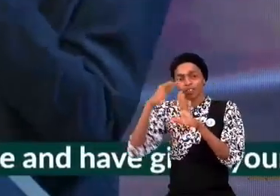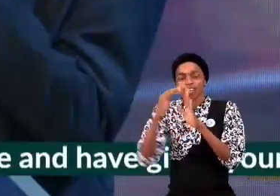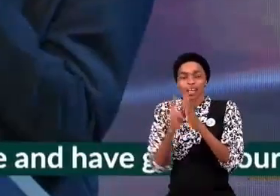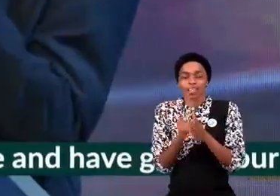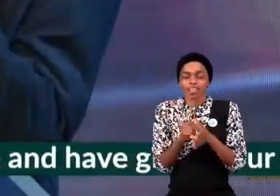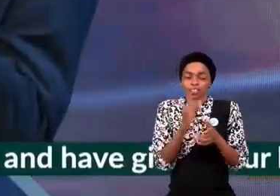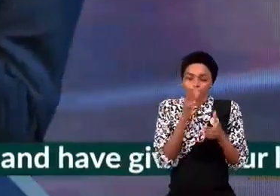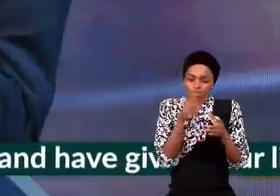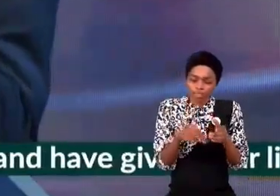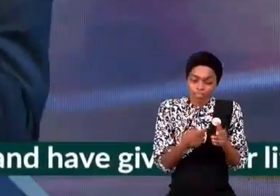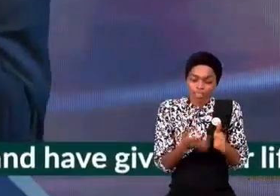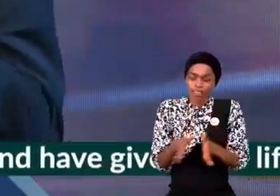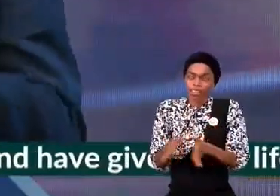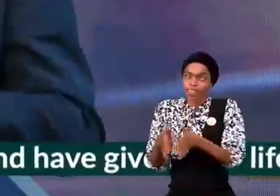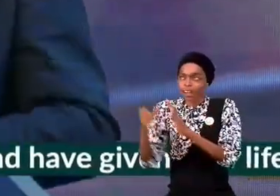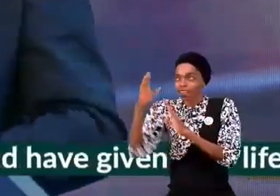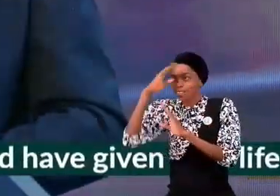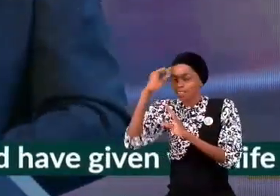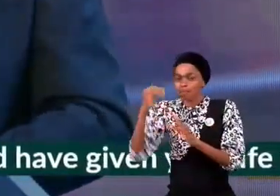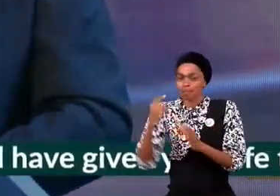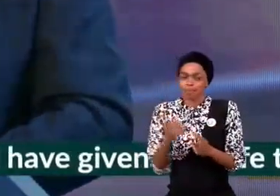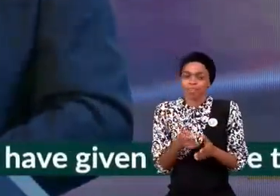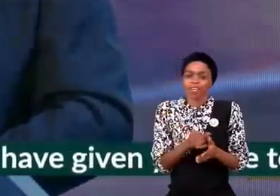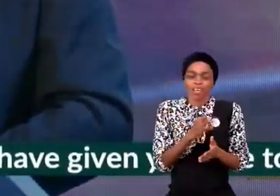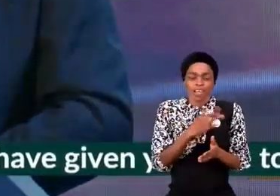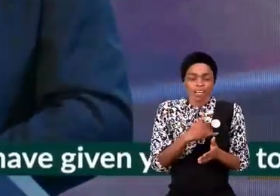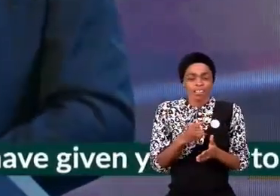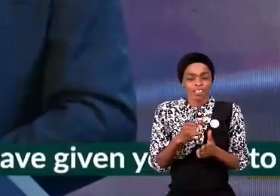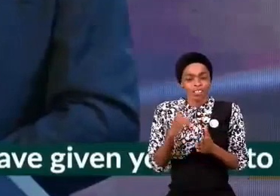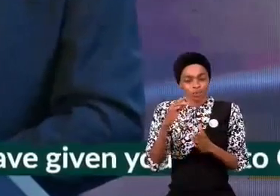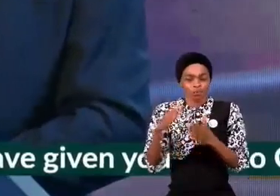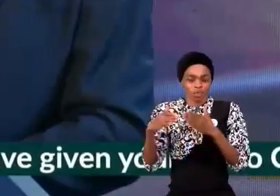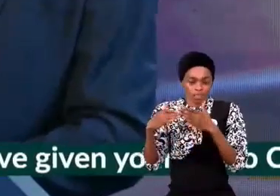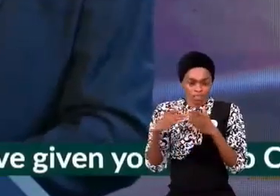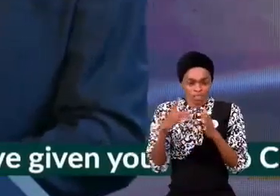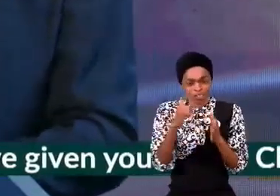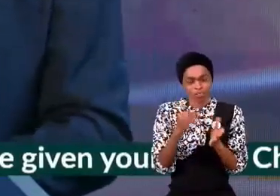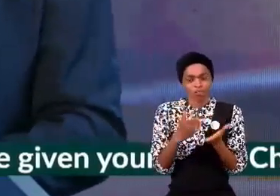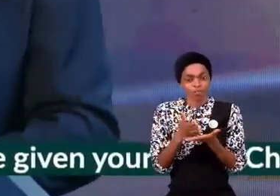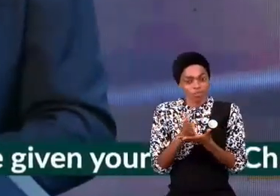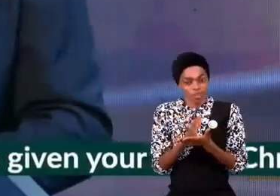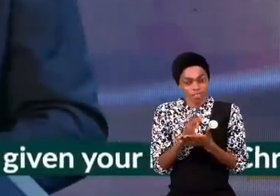you will stand by the people you brought, and you will be encouraging them